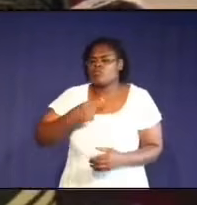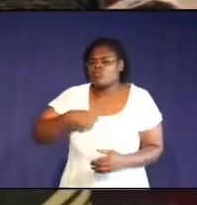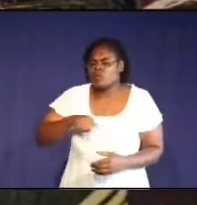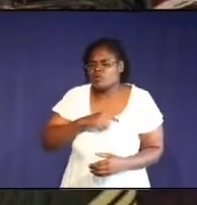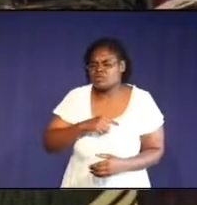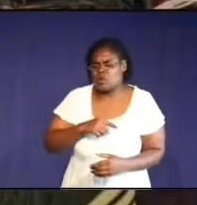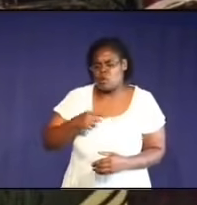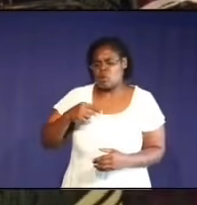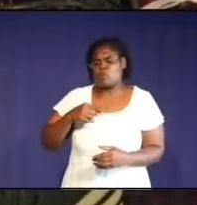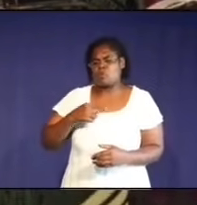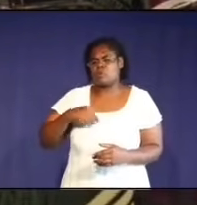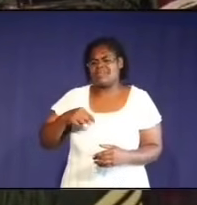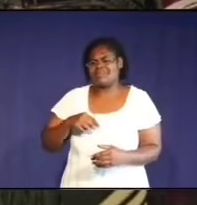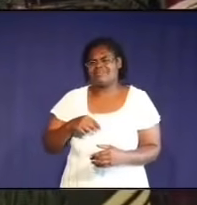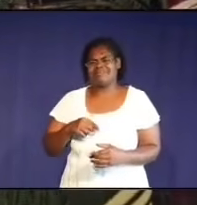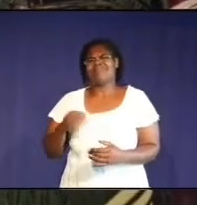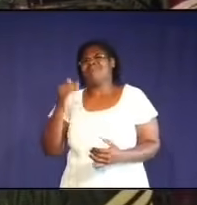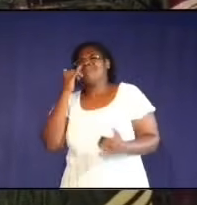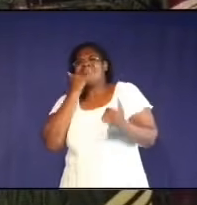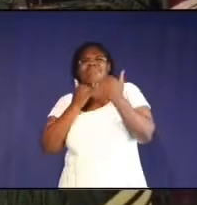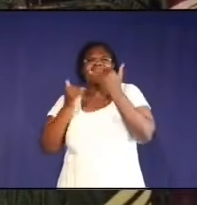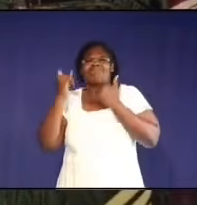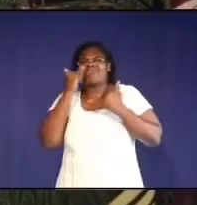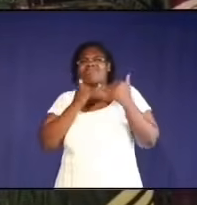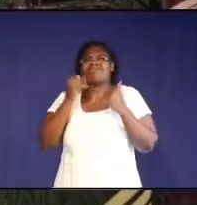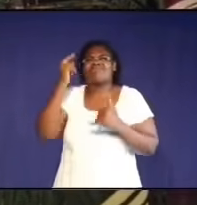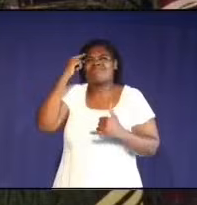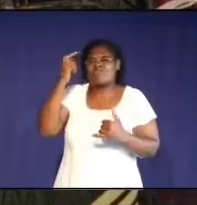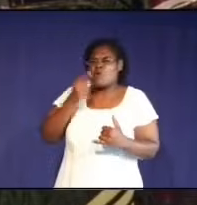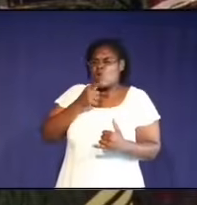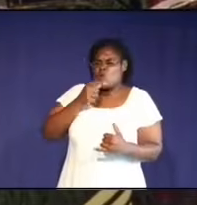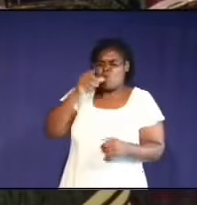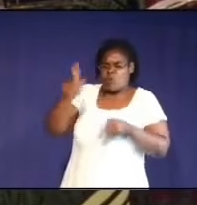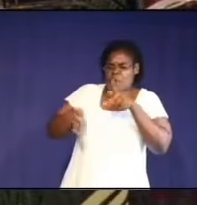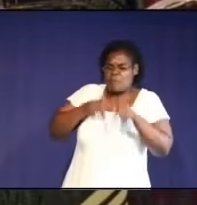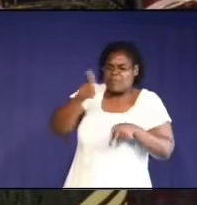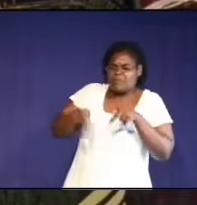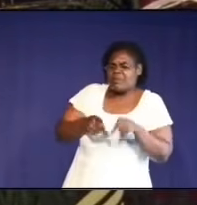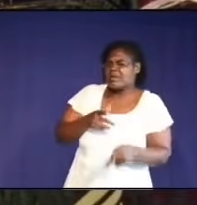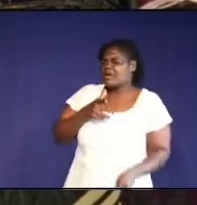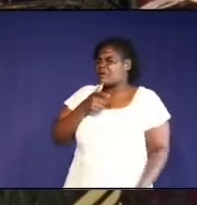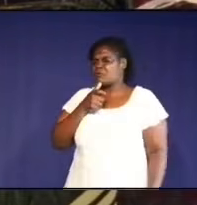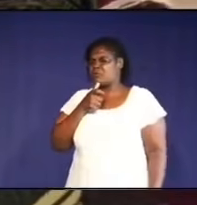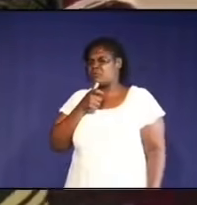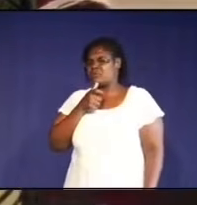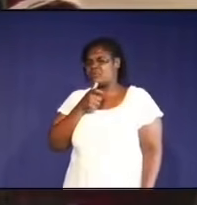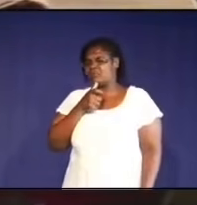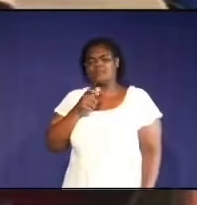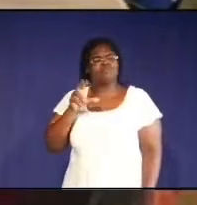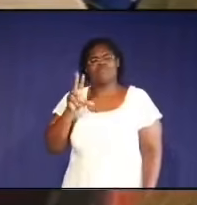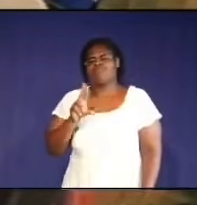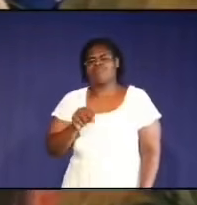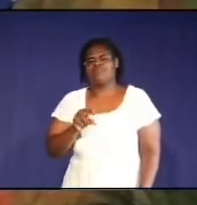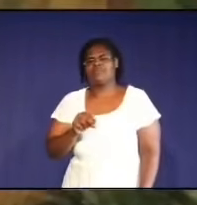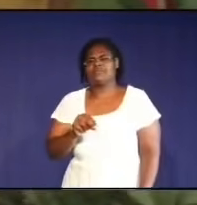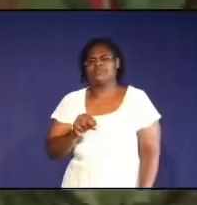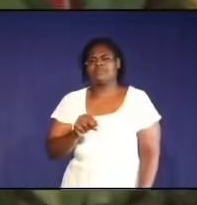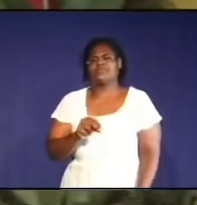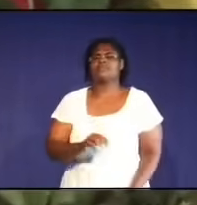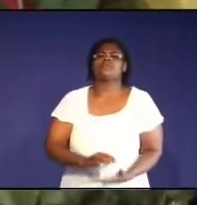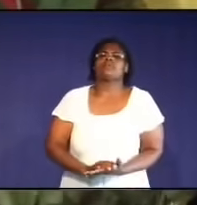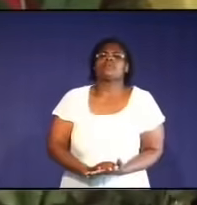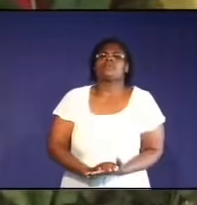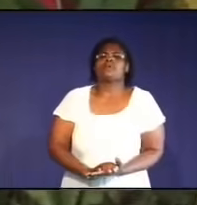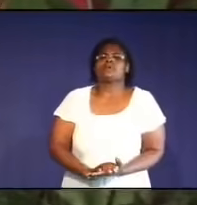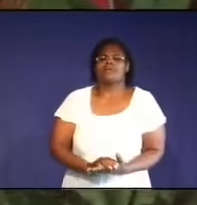make any mistake as to who God's children are. Can I tell you something else? It is not by